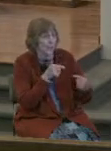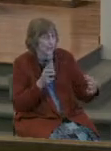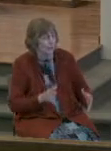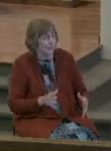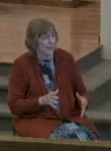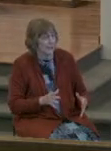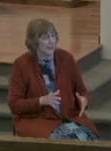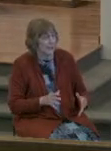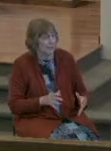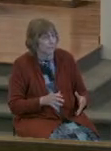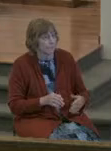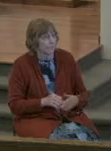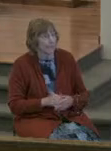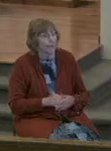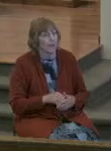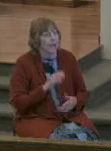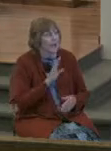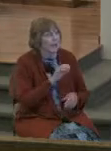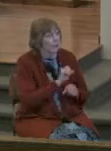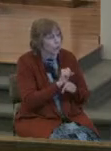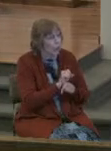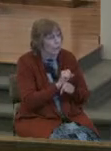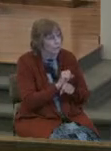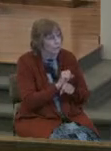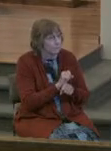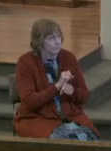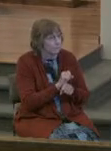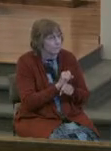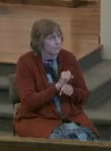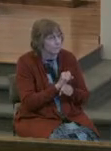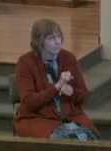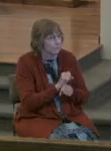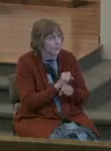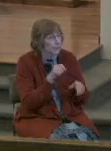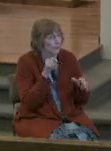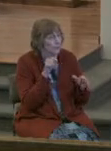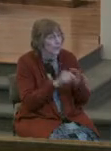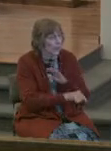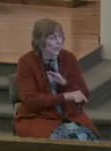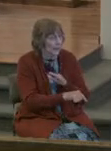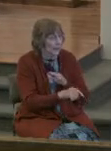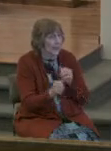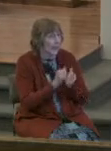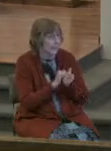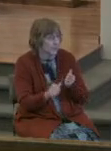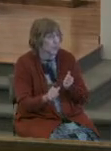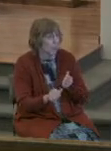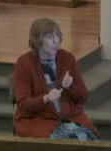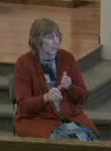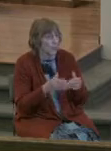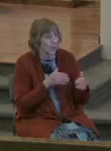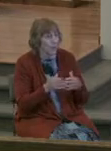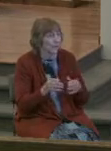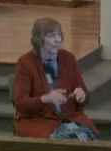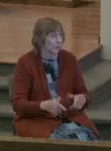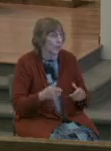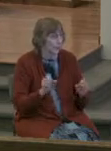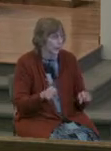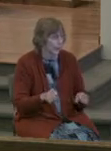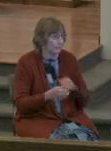job is to steal, to kill, and to destroy whatever life they